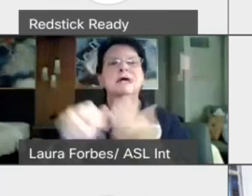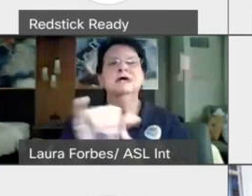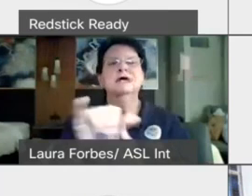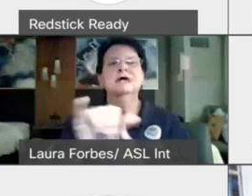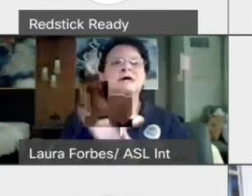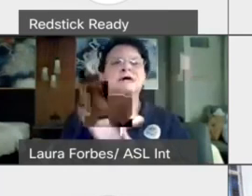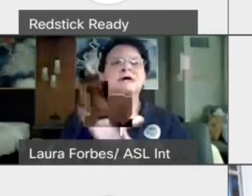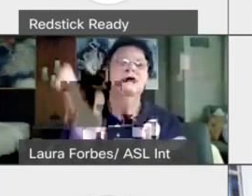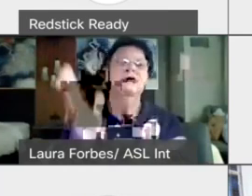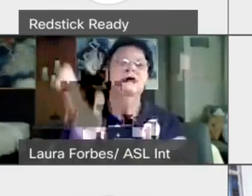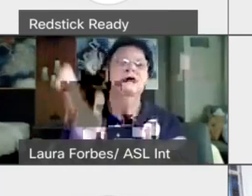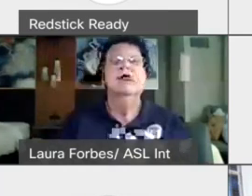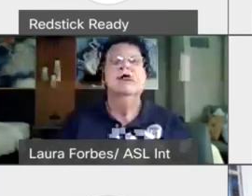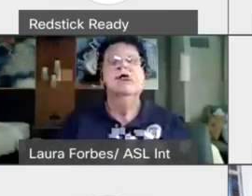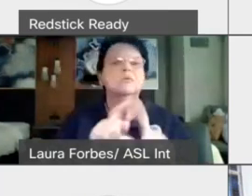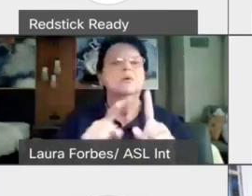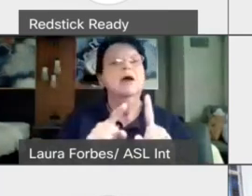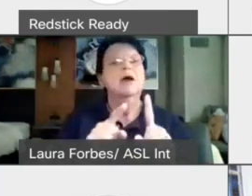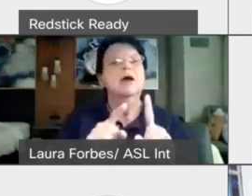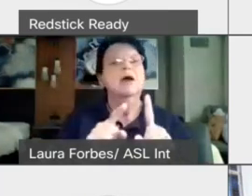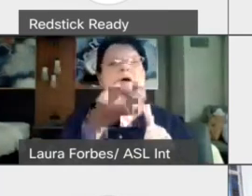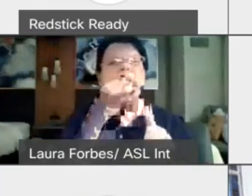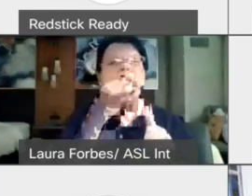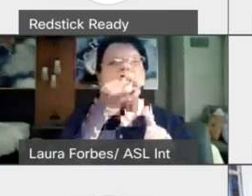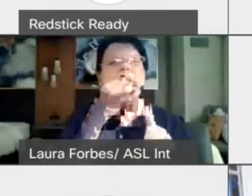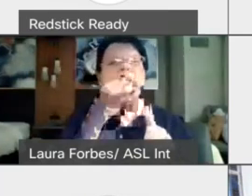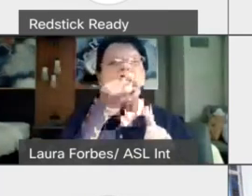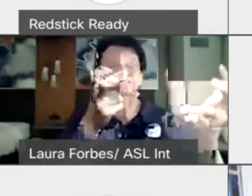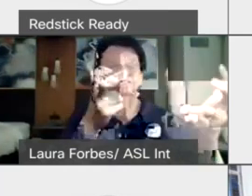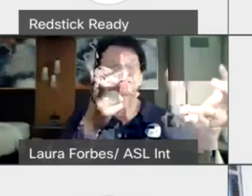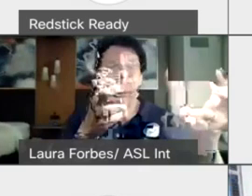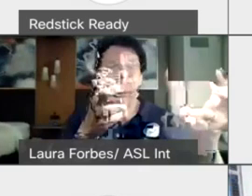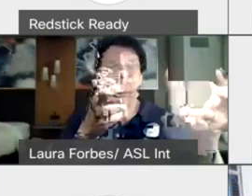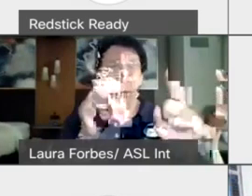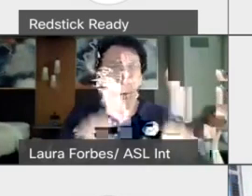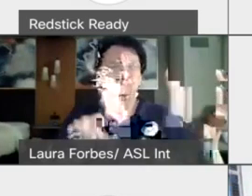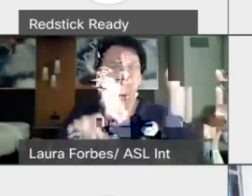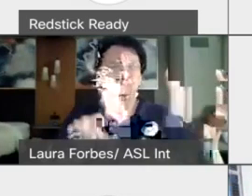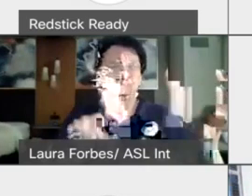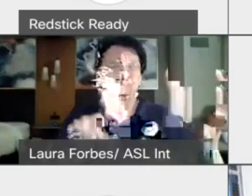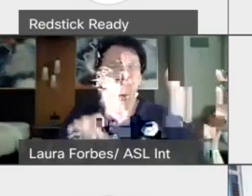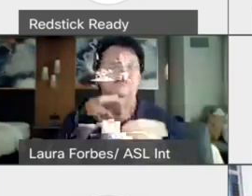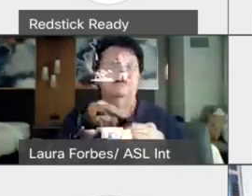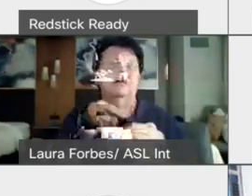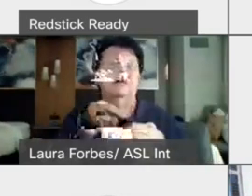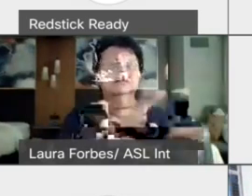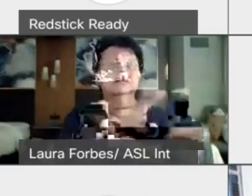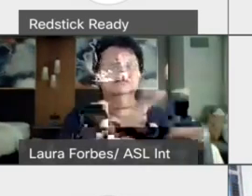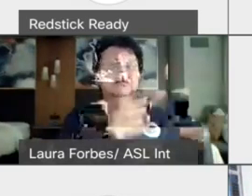have subject matter experts in each of these areas that can field any questions that you may have. So by the end of the